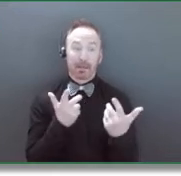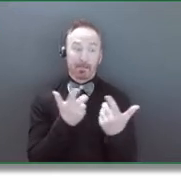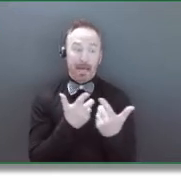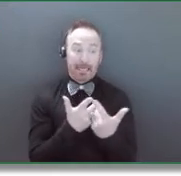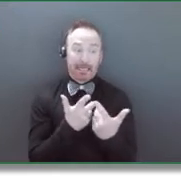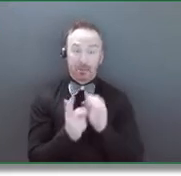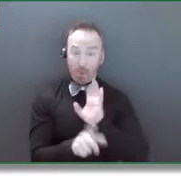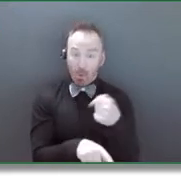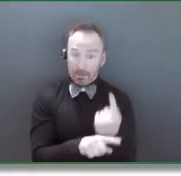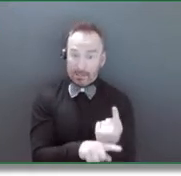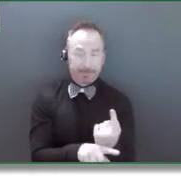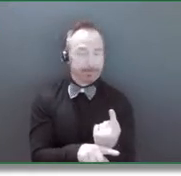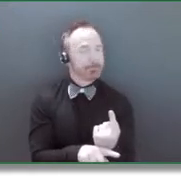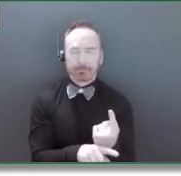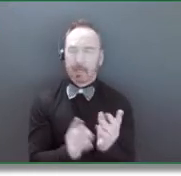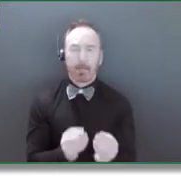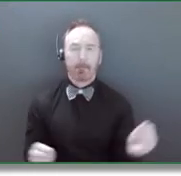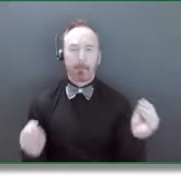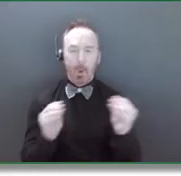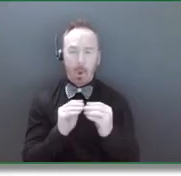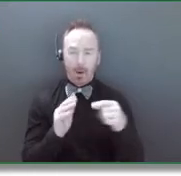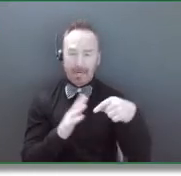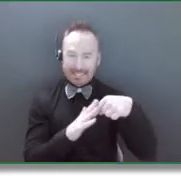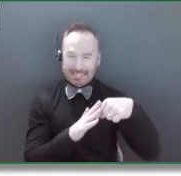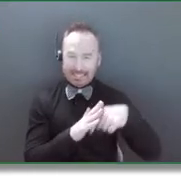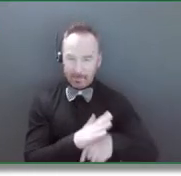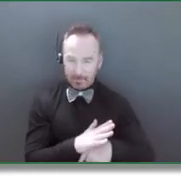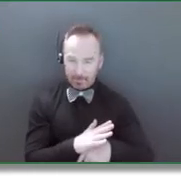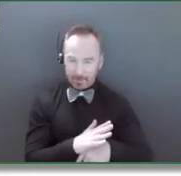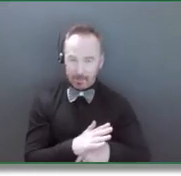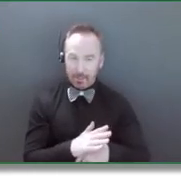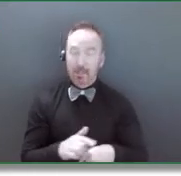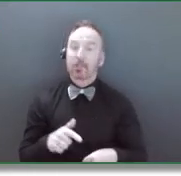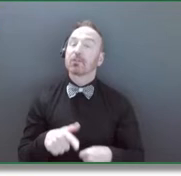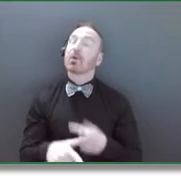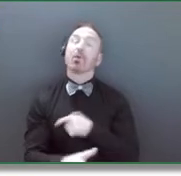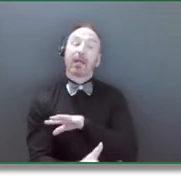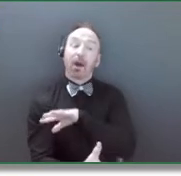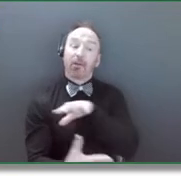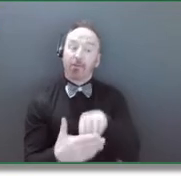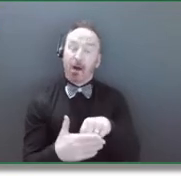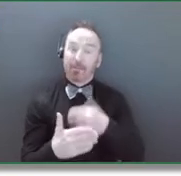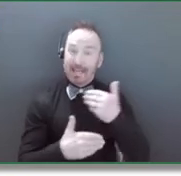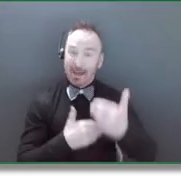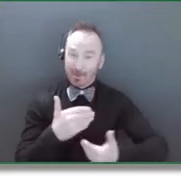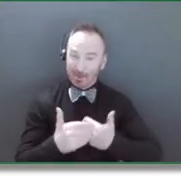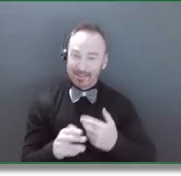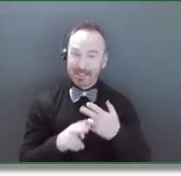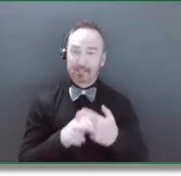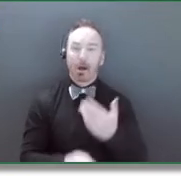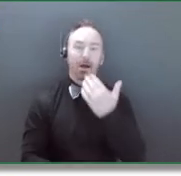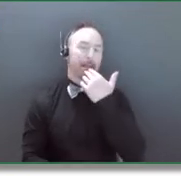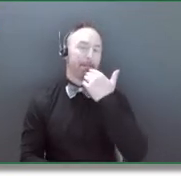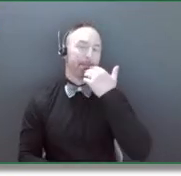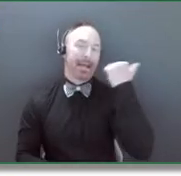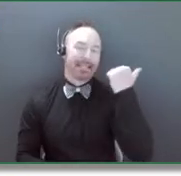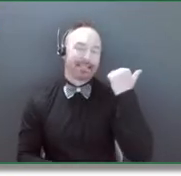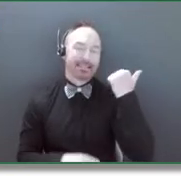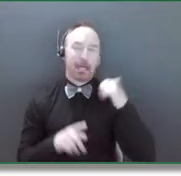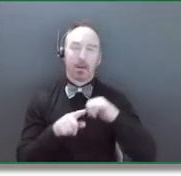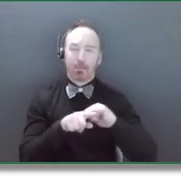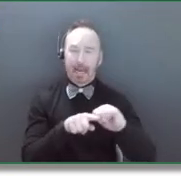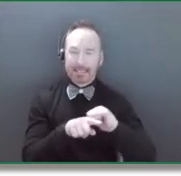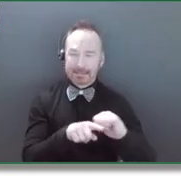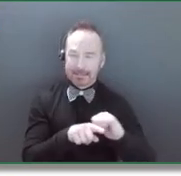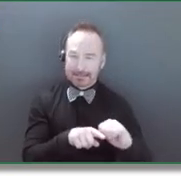Hence, best practice in this space, and we believe we're part of that best practice, is developing co-design processes so that there is